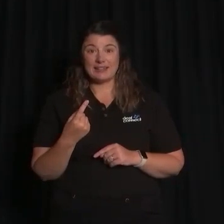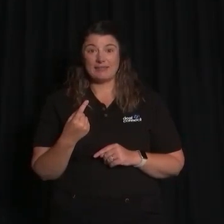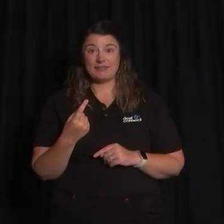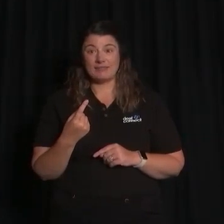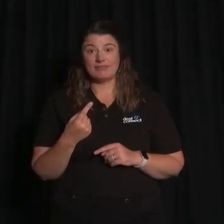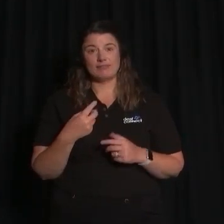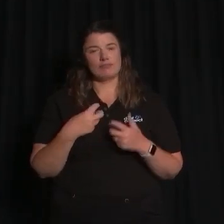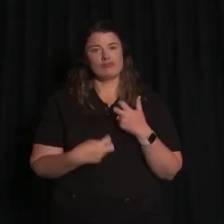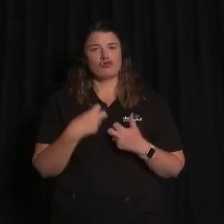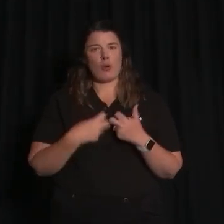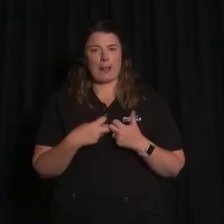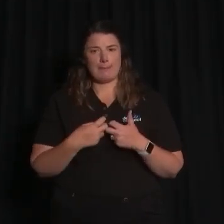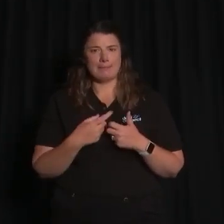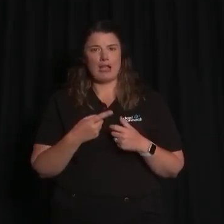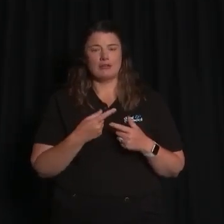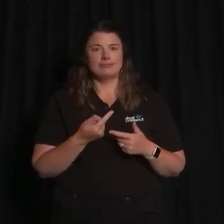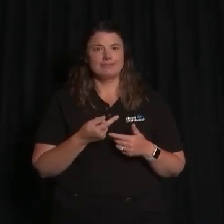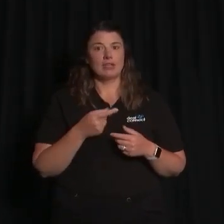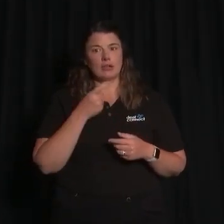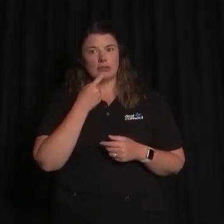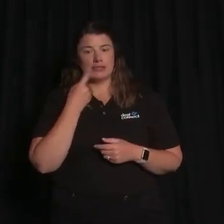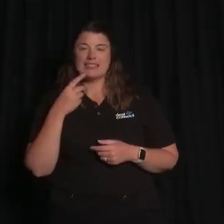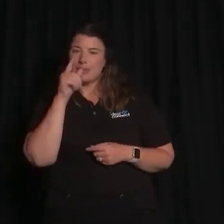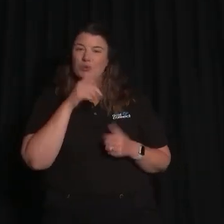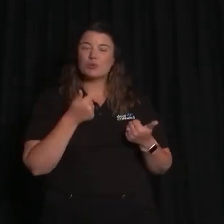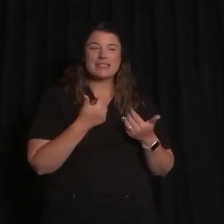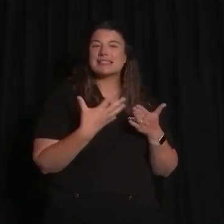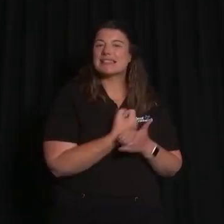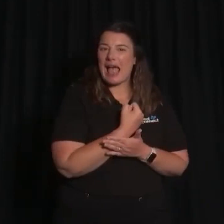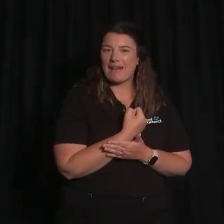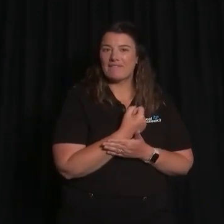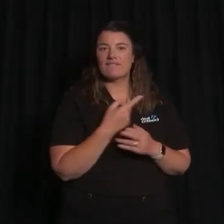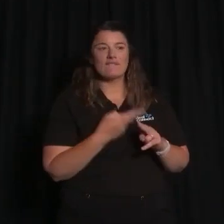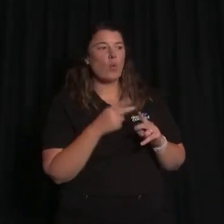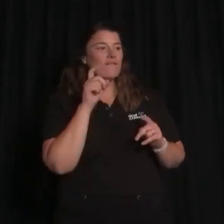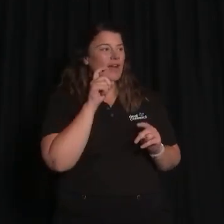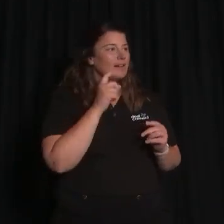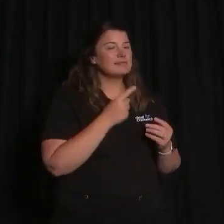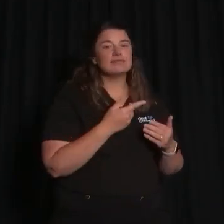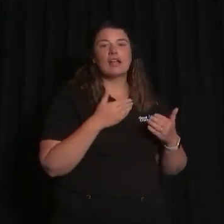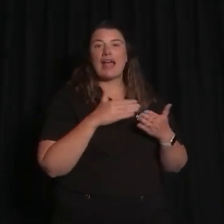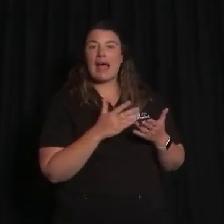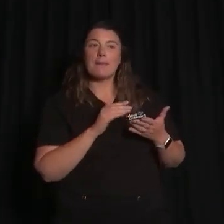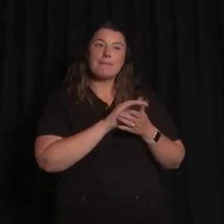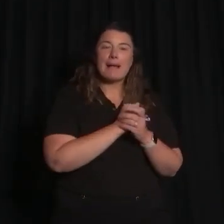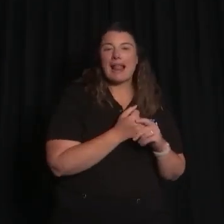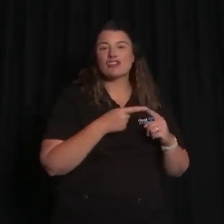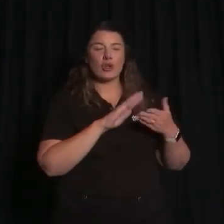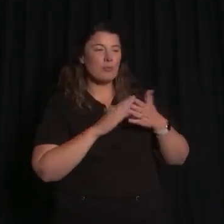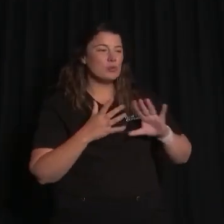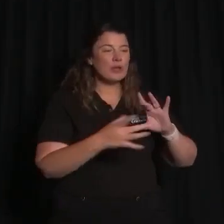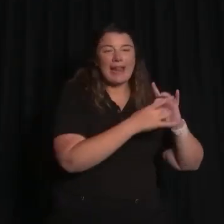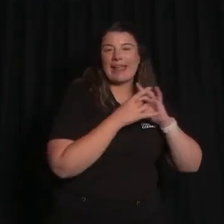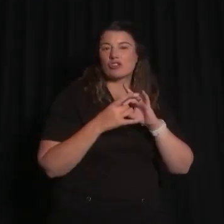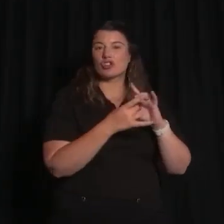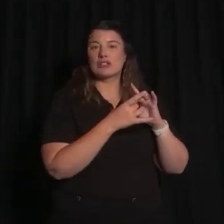instances of problematic use. Sometimes people are using drugs safely, they're doing them in ways that help facilitate pleasure and community connection,